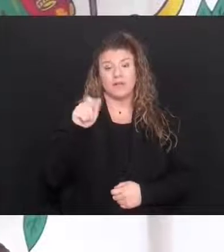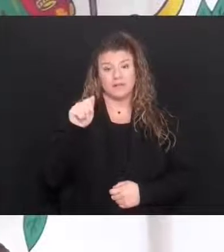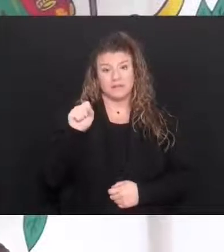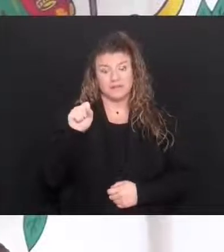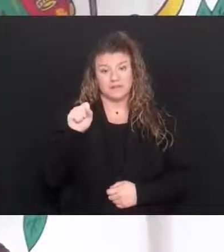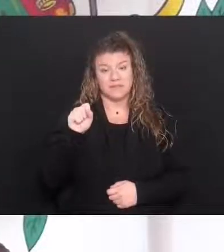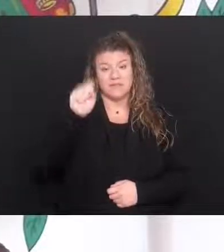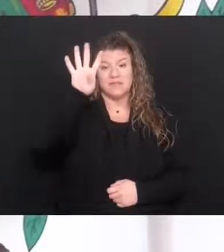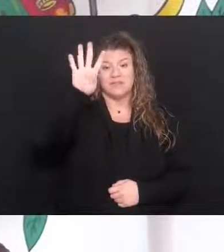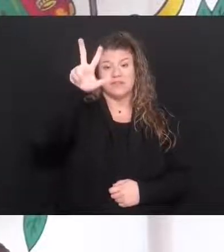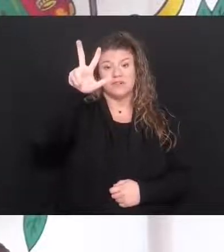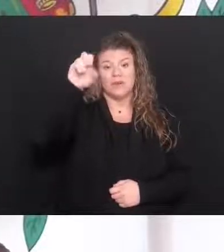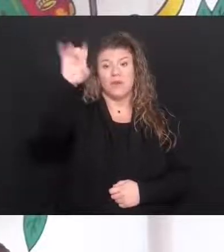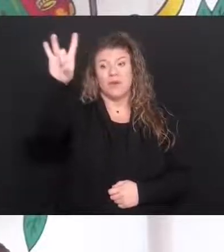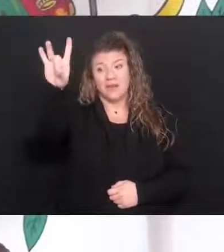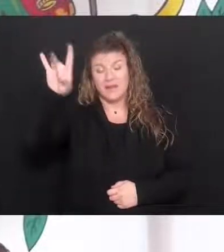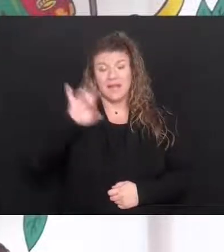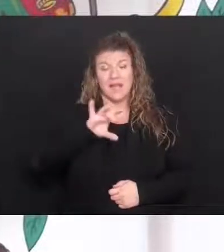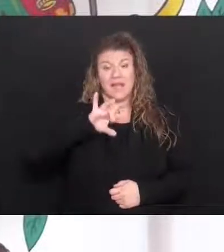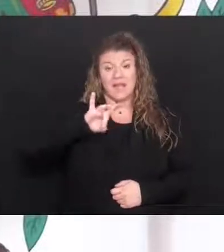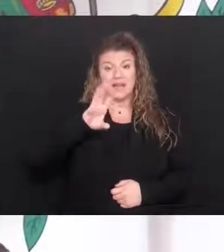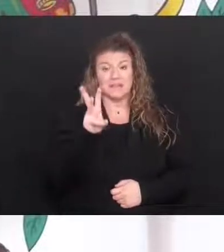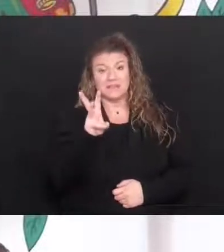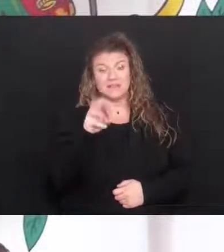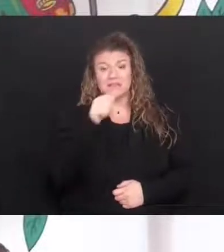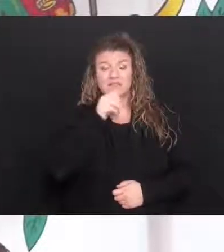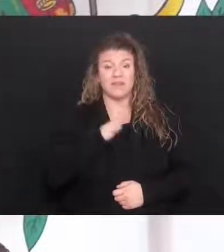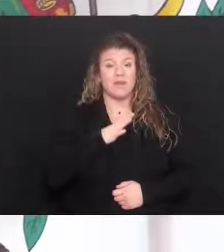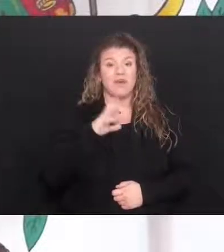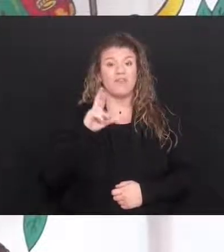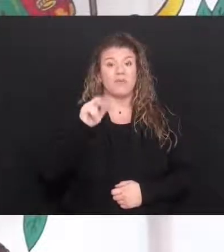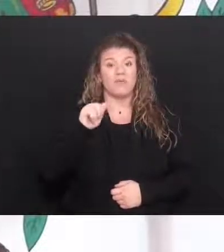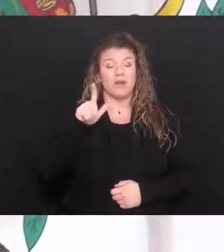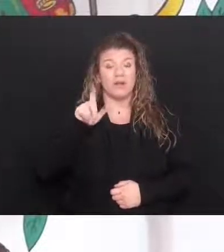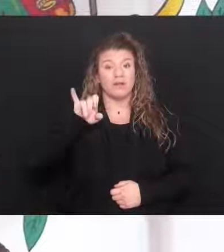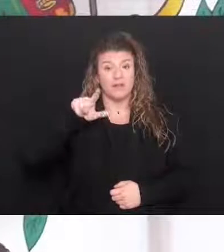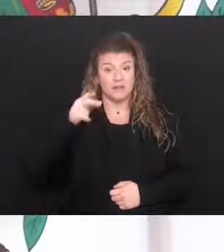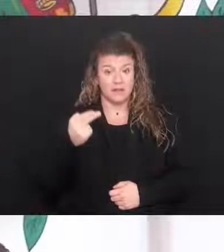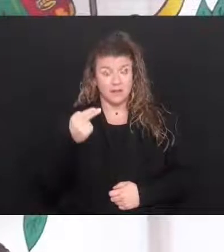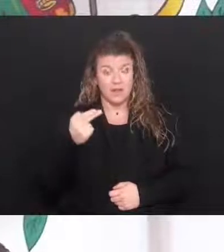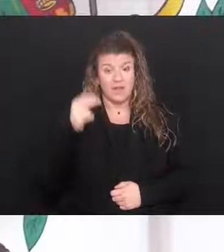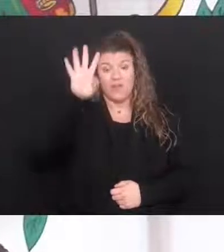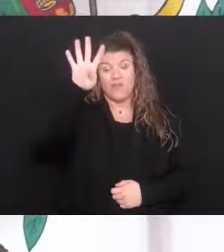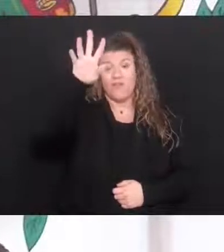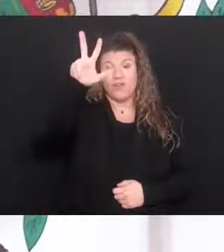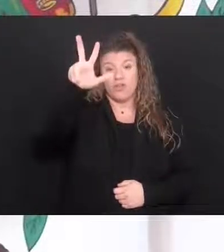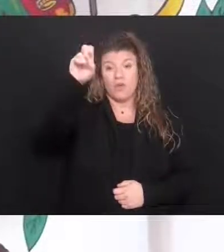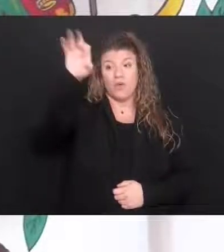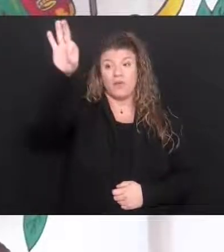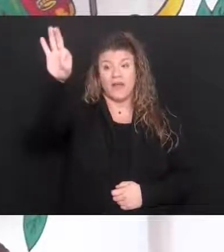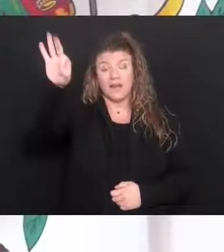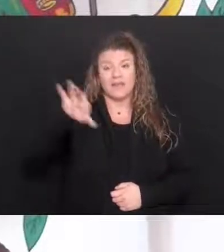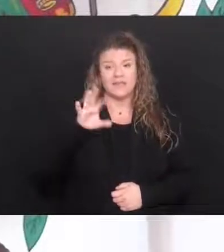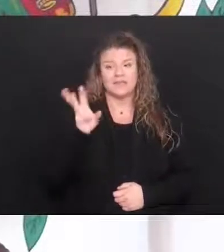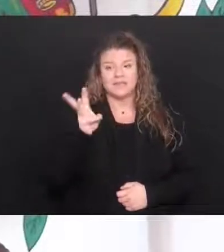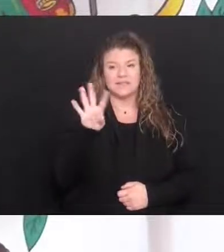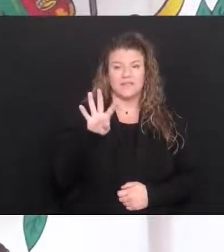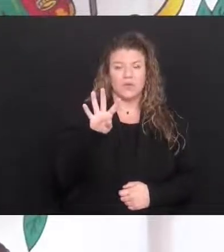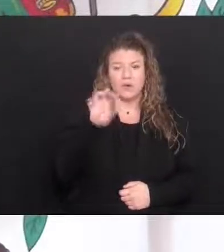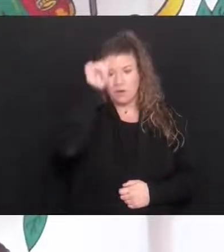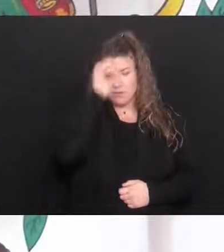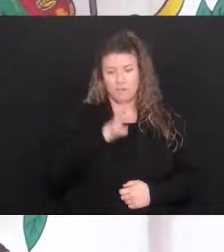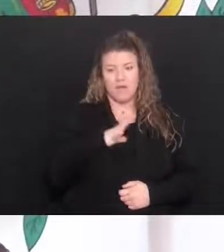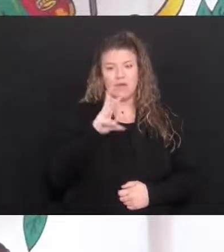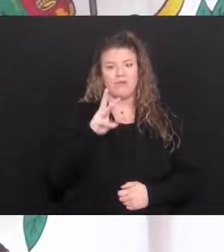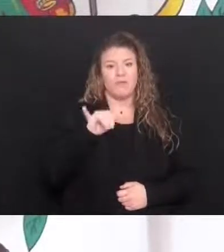The 4,308th death, an 86-year-old female from Raleigh County. The 4,309th death, a 64-year-old male